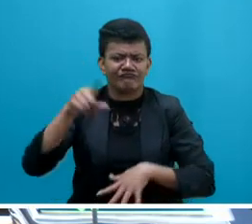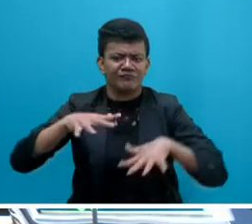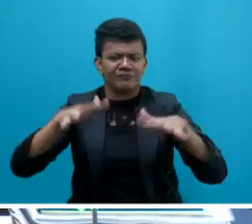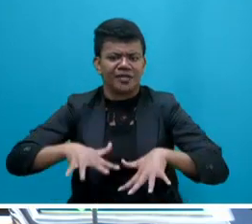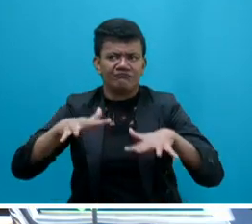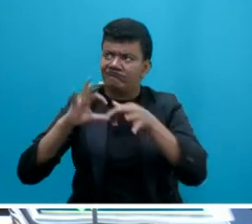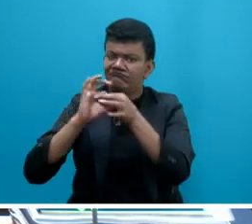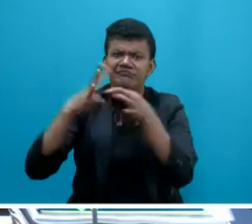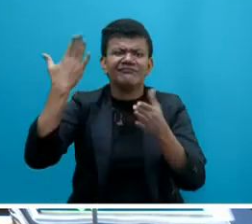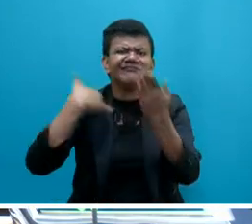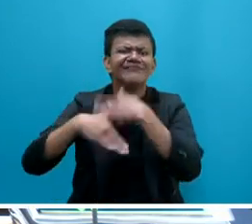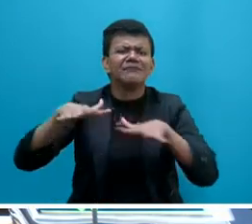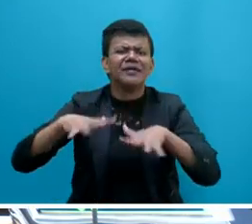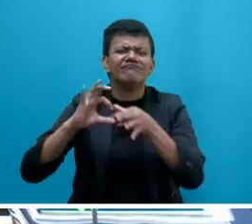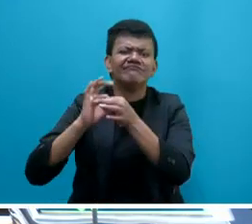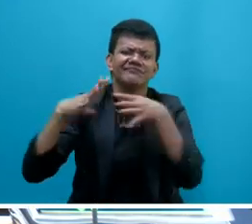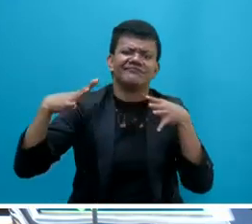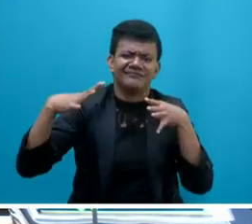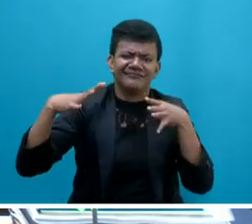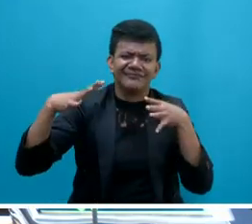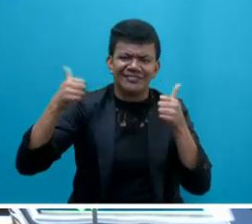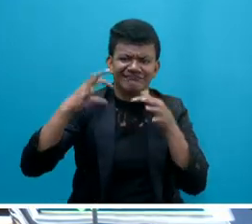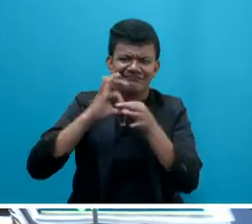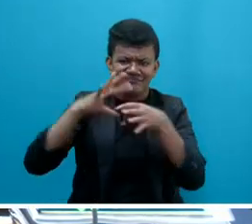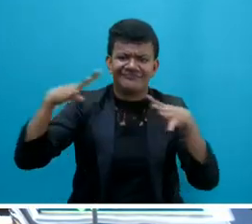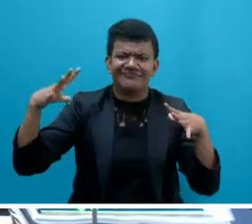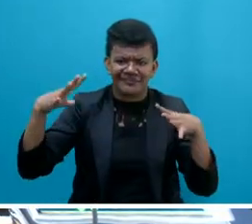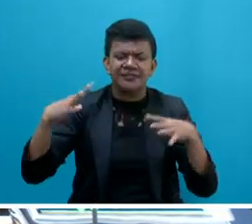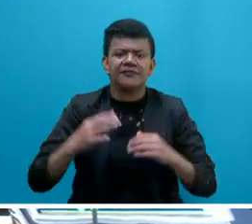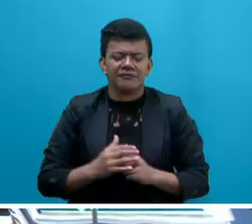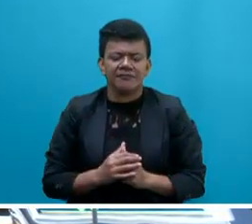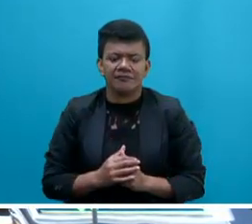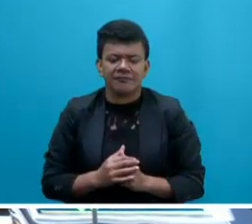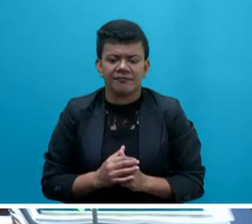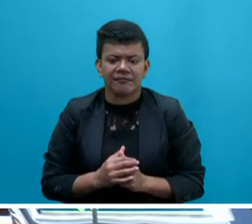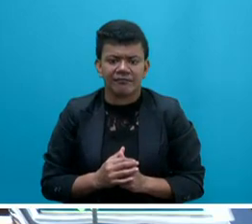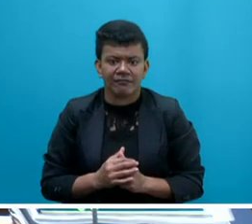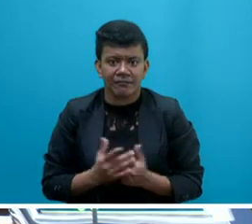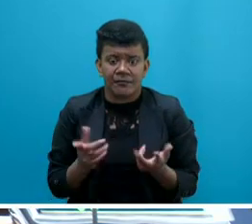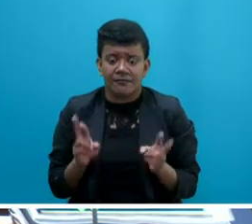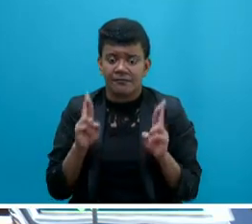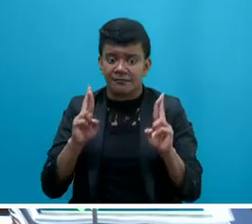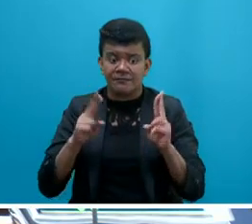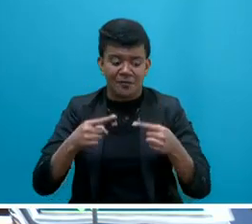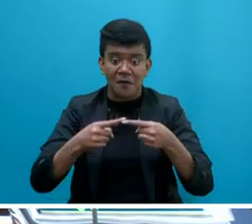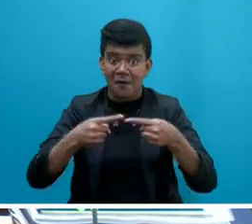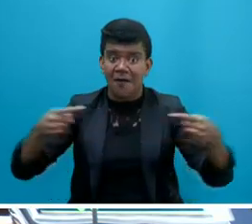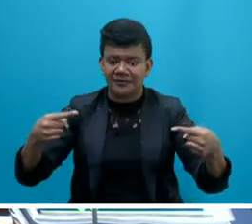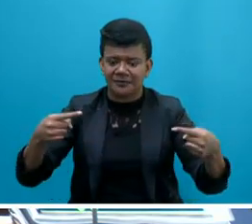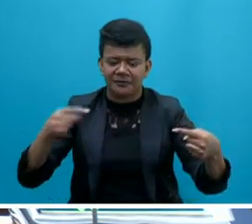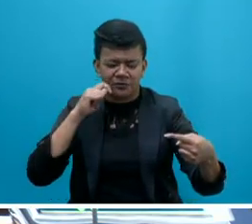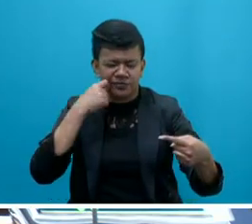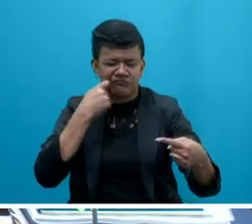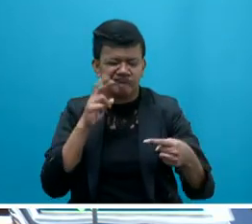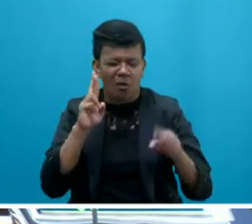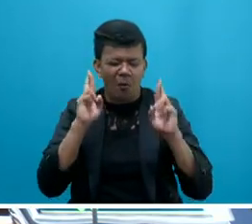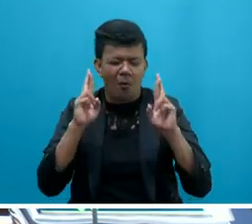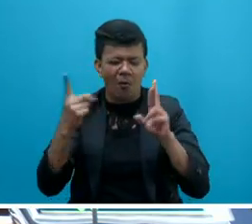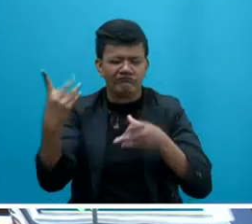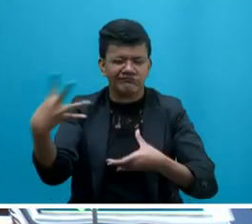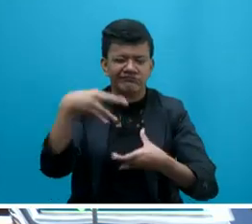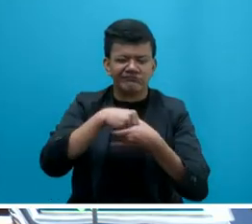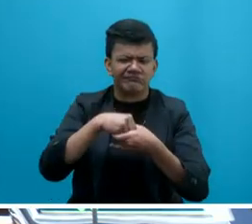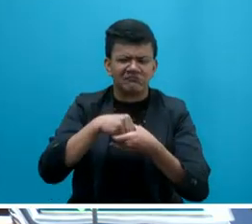proud of our collective global achievements as Fijians. I hope the opposition will attend this celebration because none of them attended the